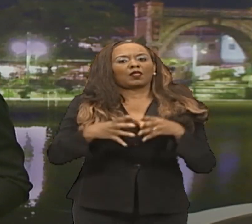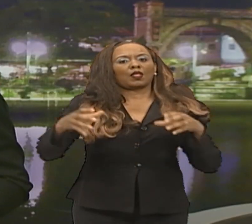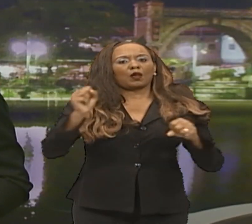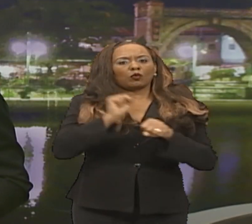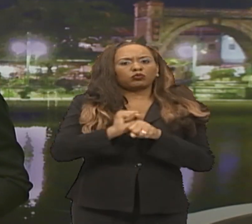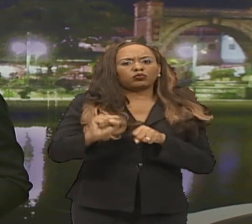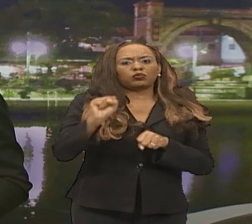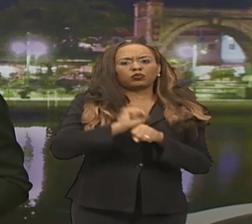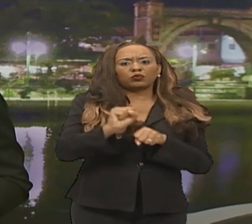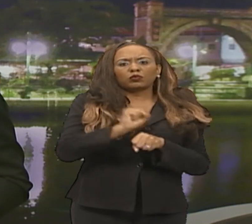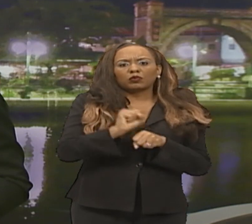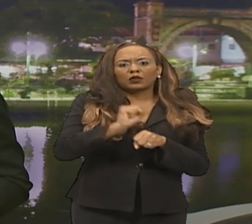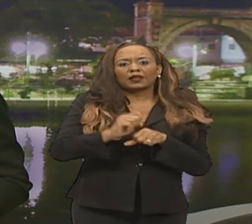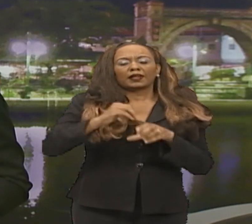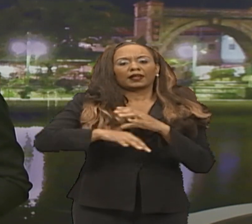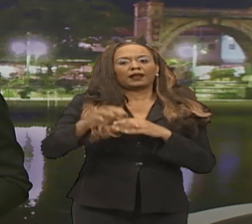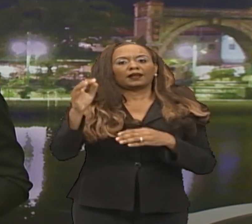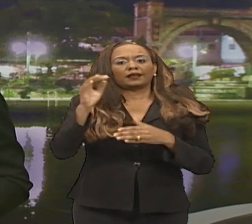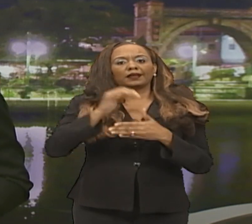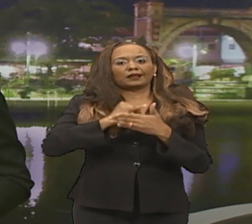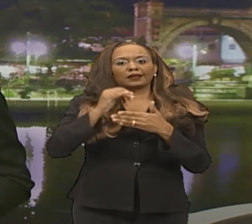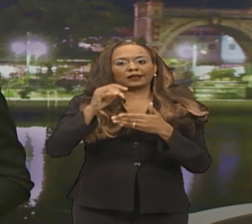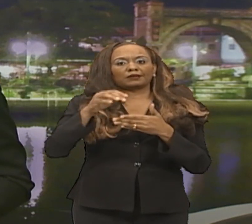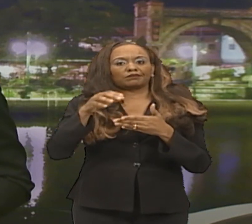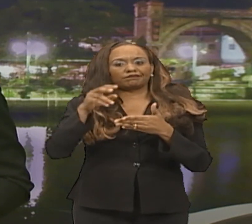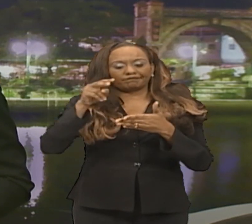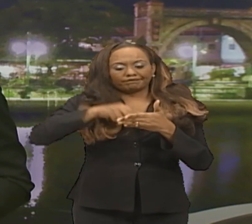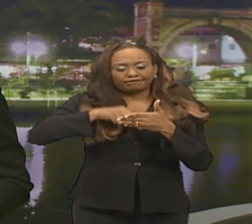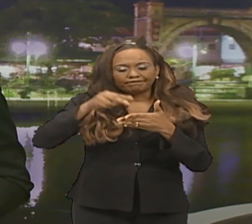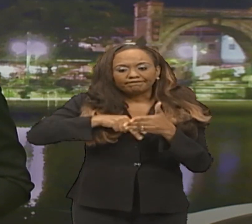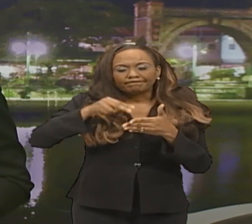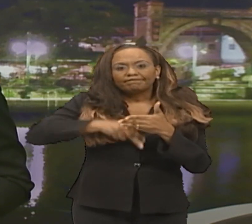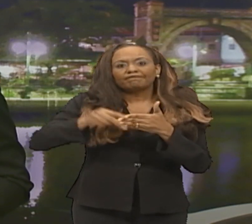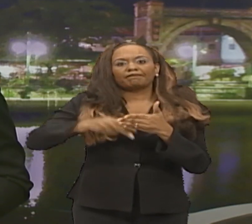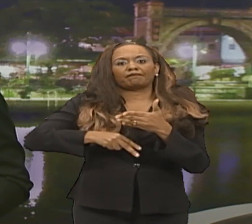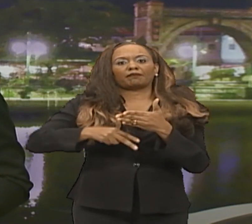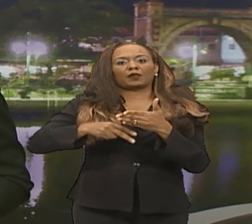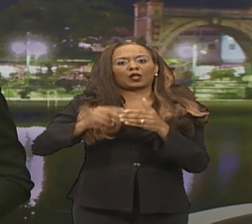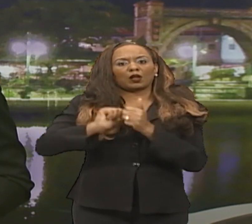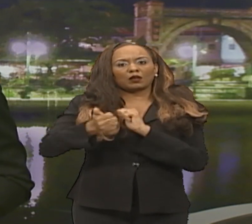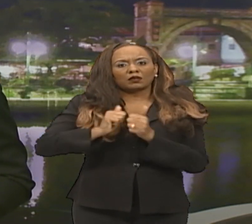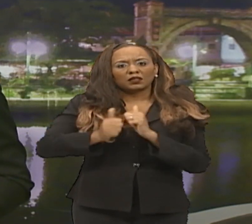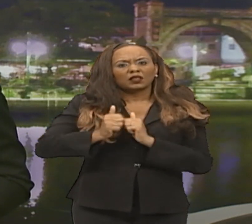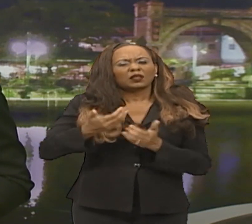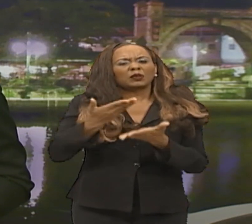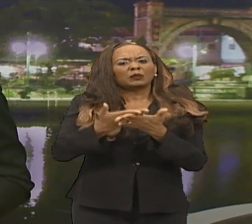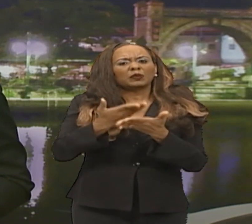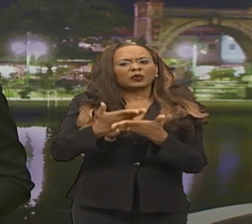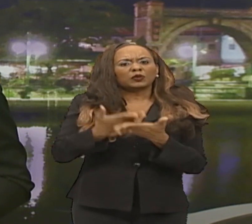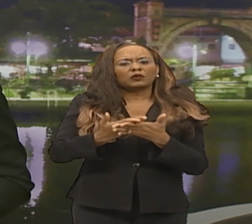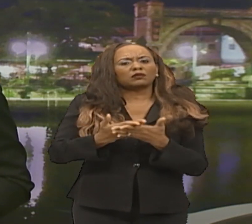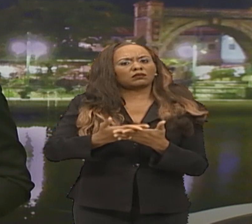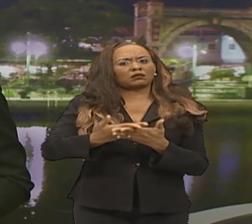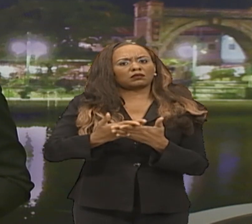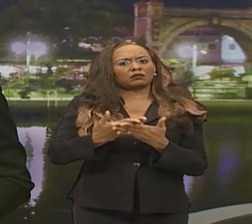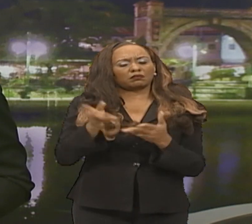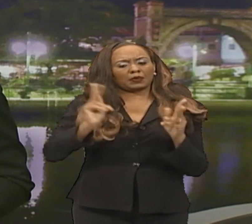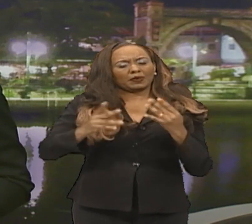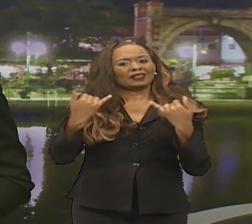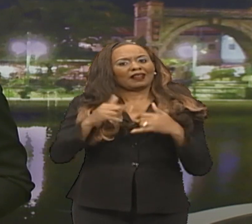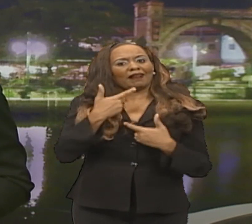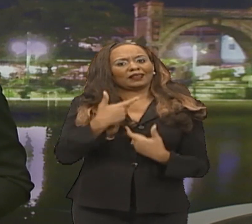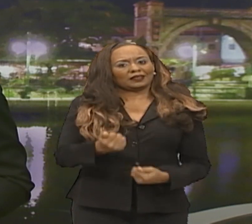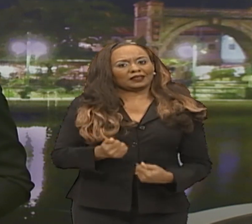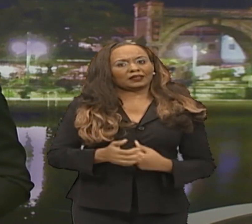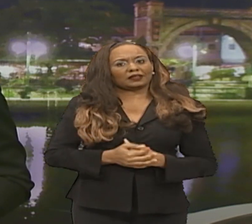by artists in the Goddard's Literary Arts Competition proves Barbados hasn't lost this art form. For Chief Judge Adonijah, who is now in his